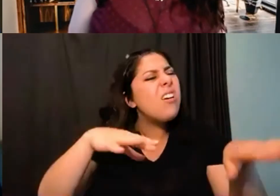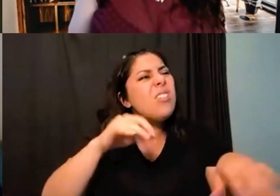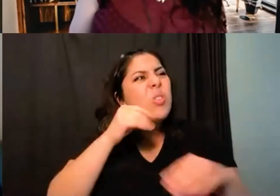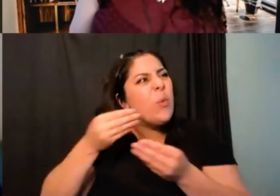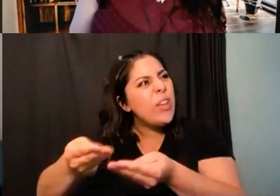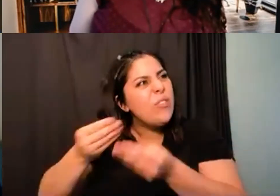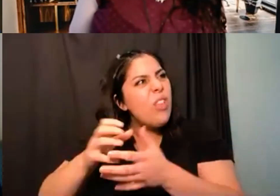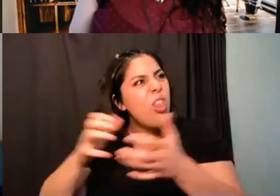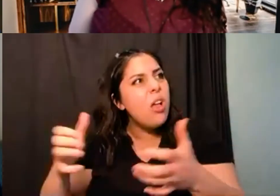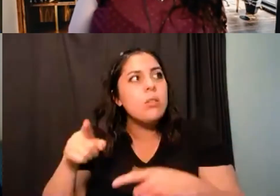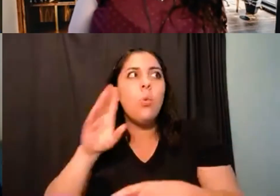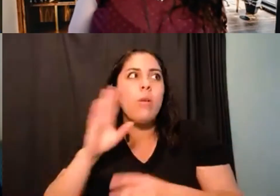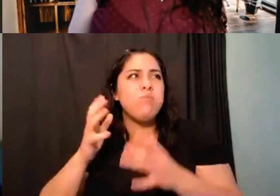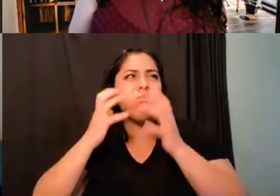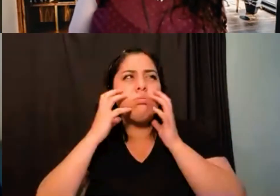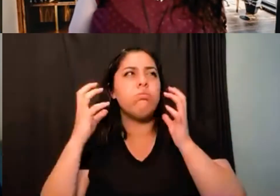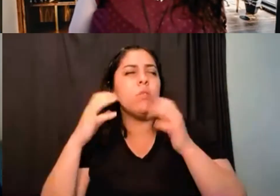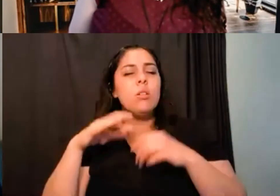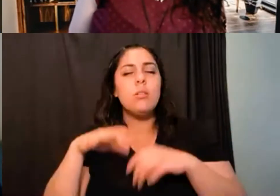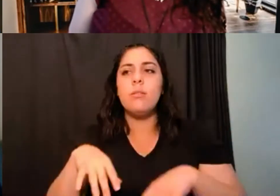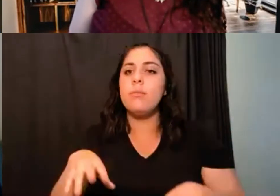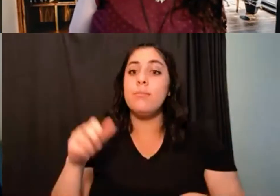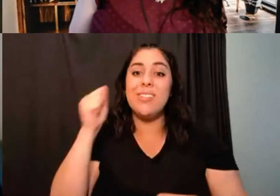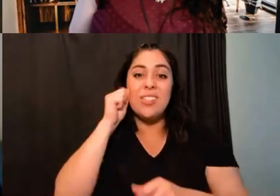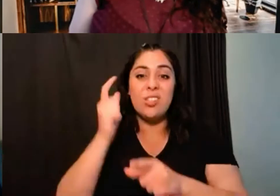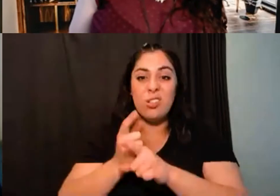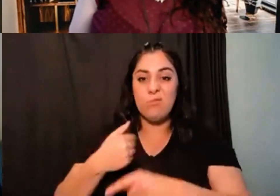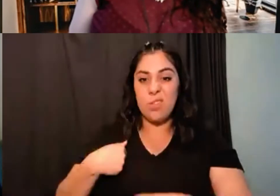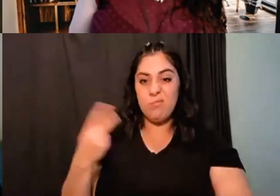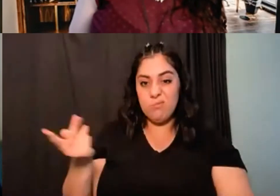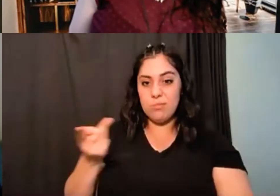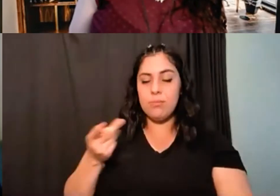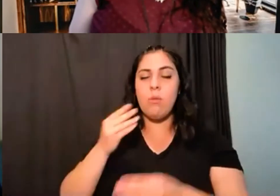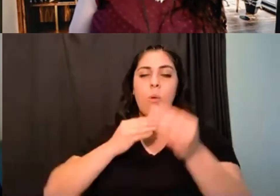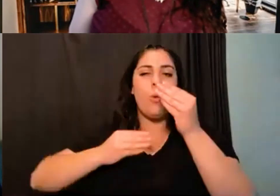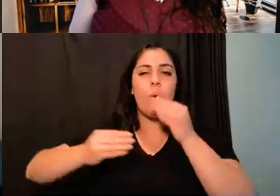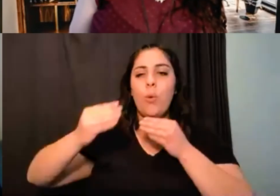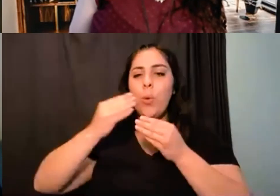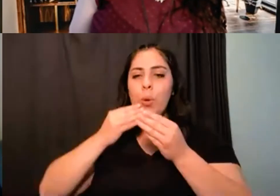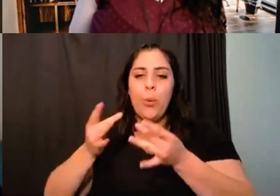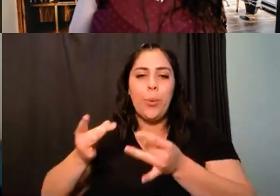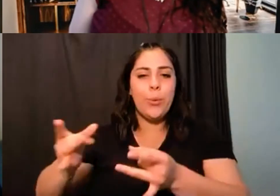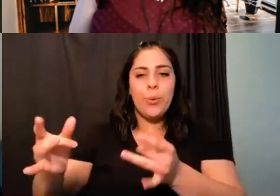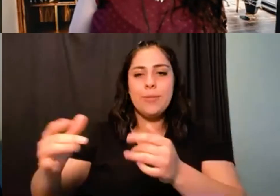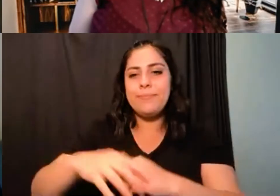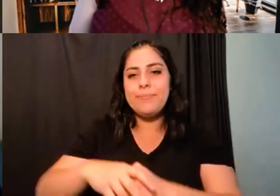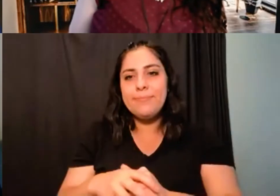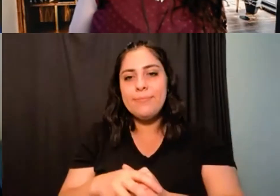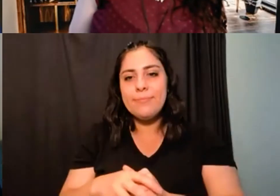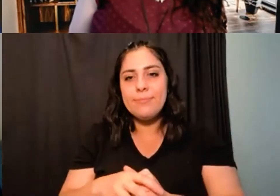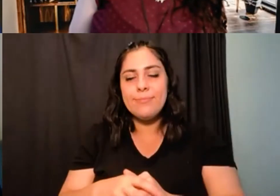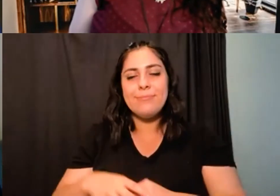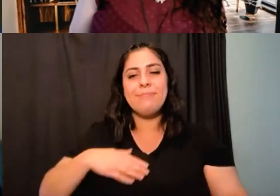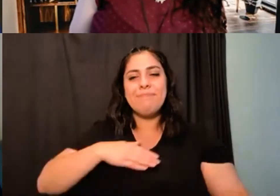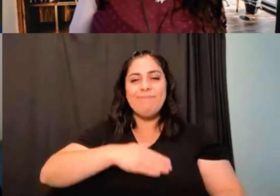gordas. My sister and I tuned my mother out as we enjoyed our favorite meal. I would then rub my